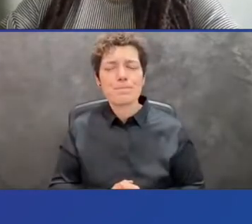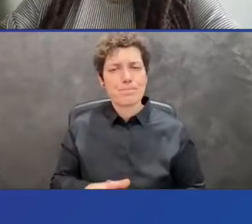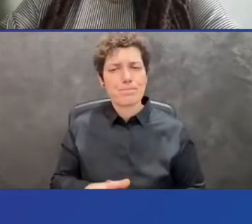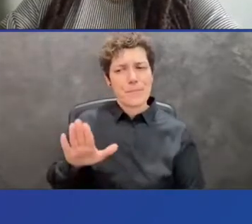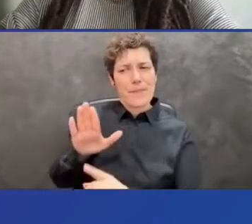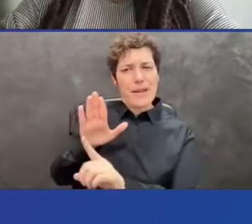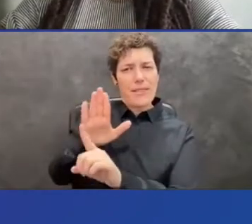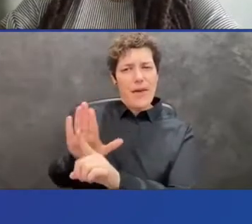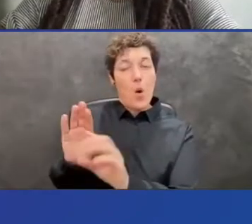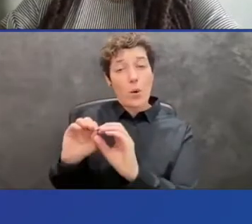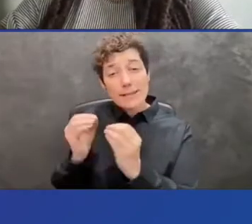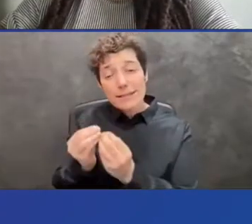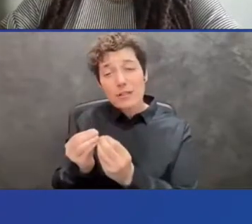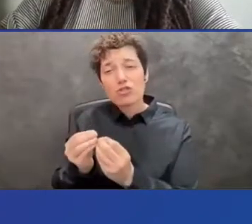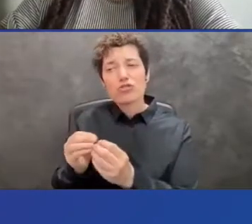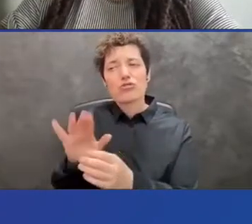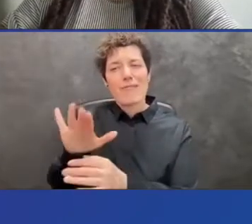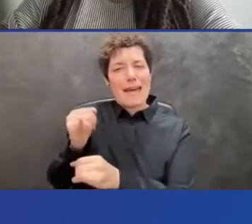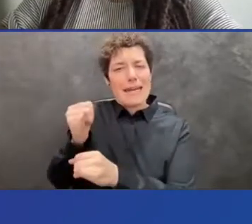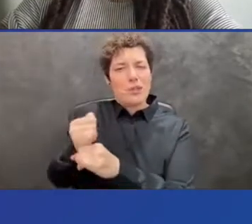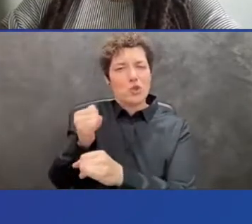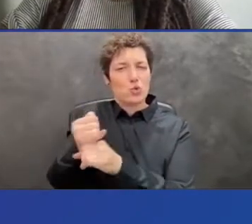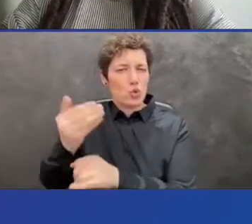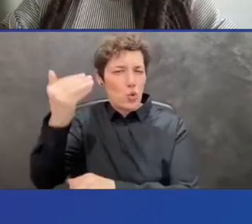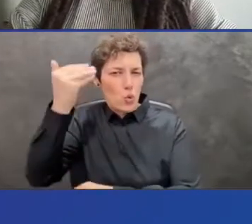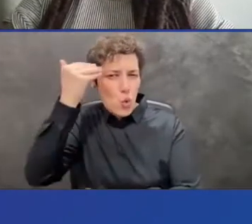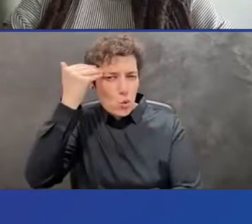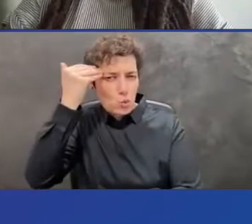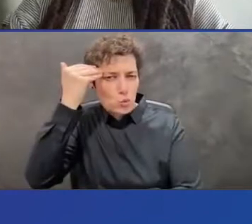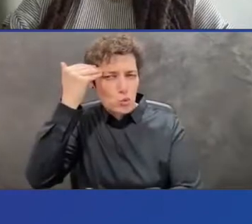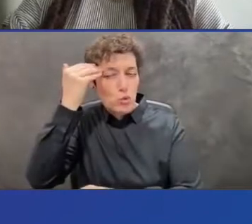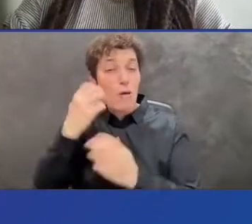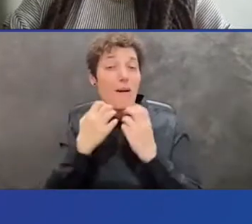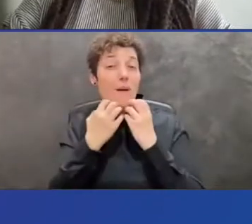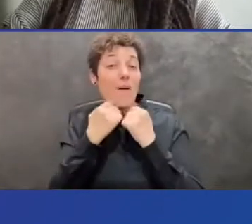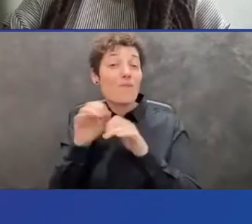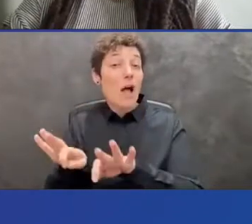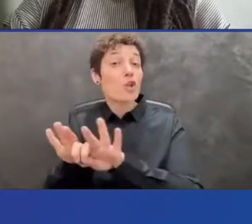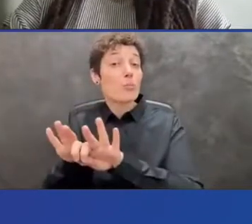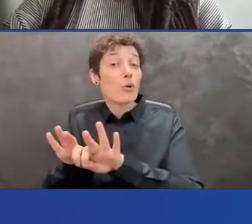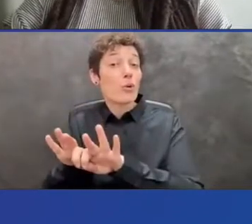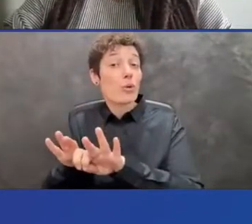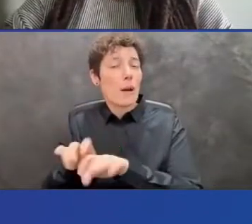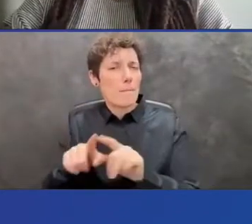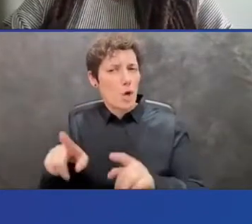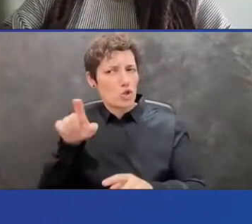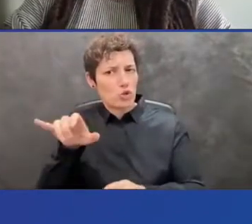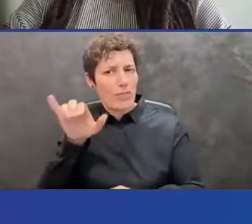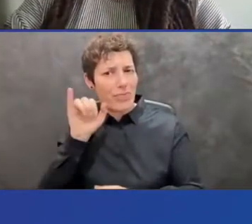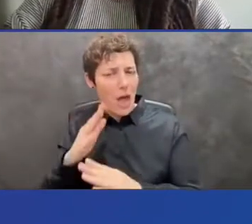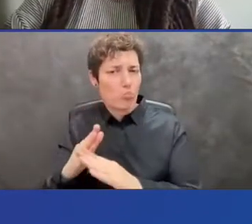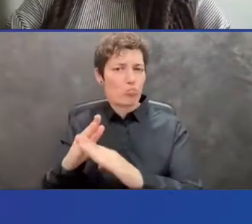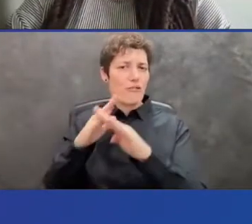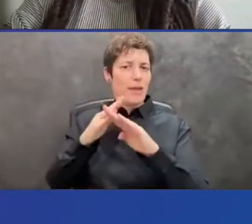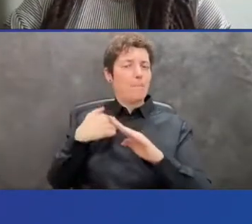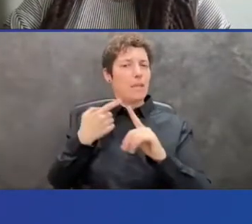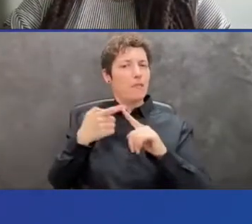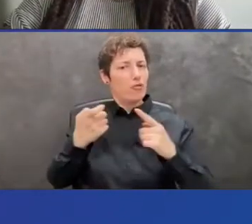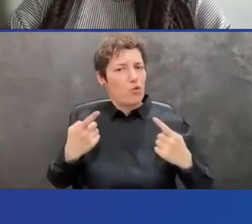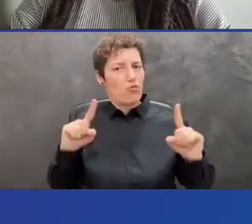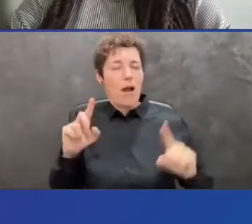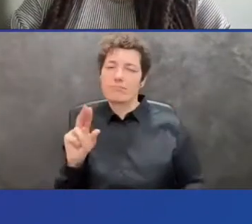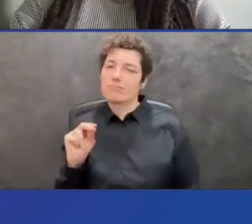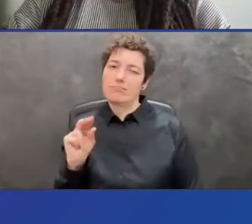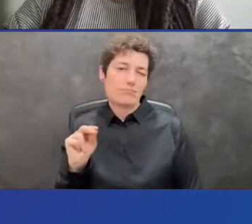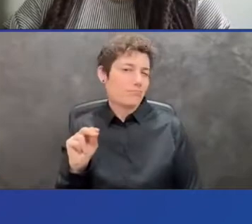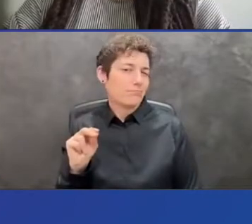is valuable, but it should not be a constraint. Because 9 times out of 10, I've